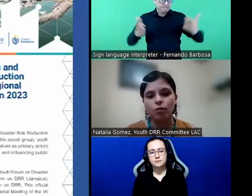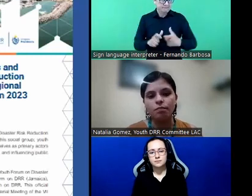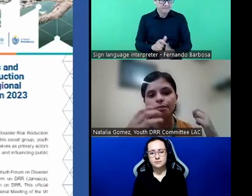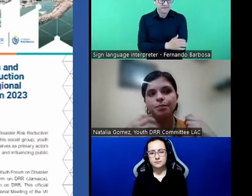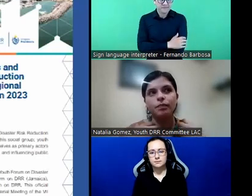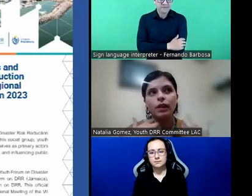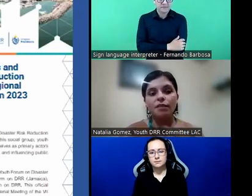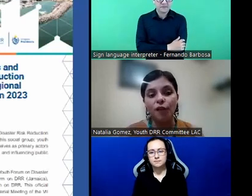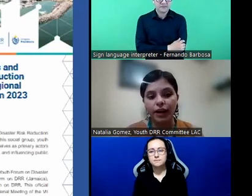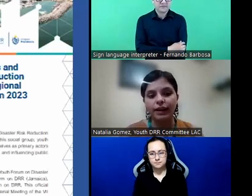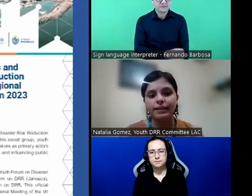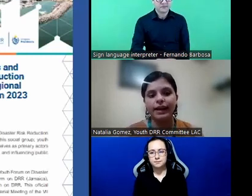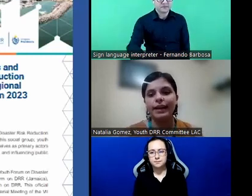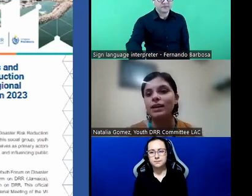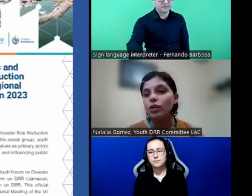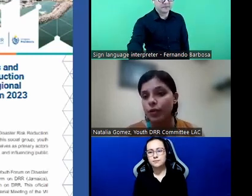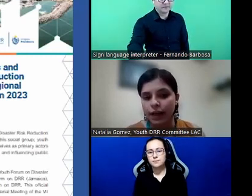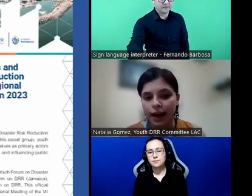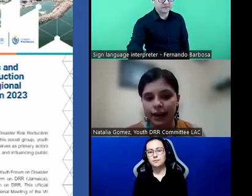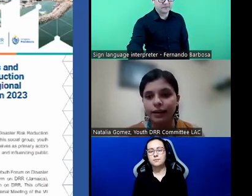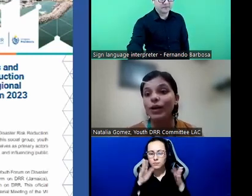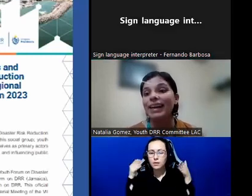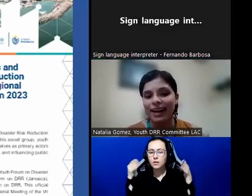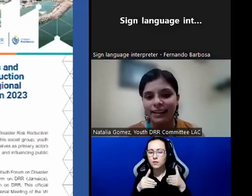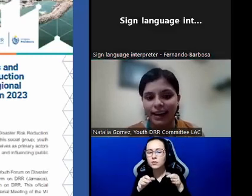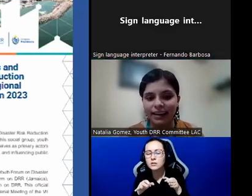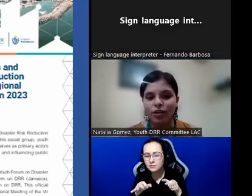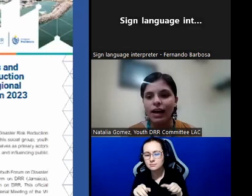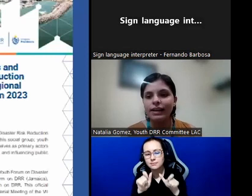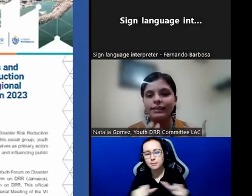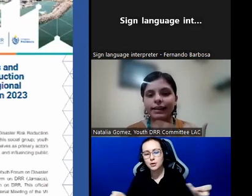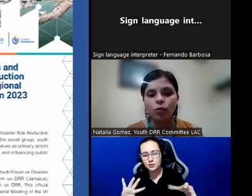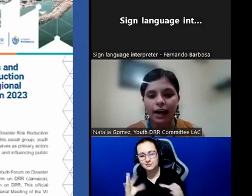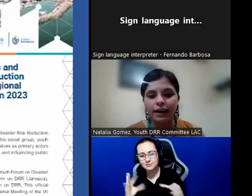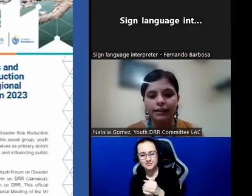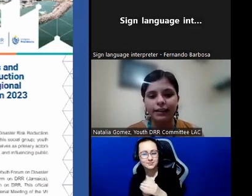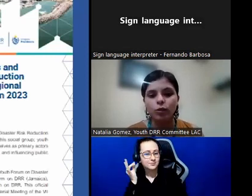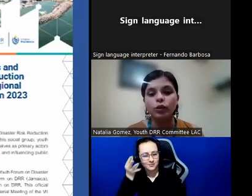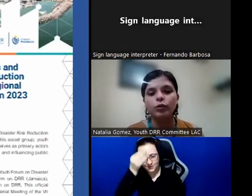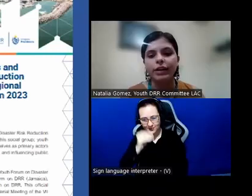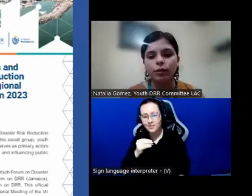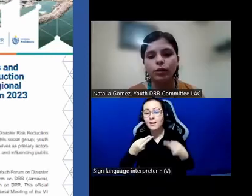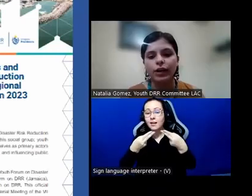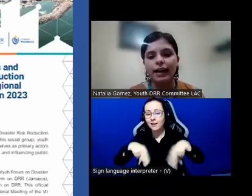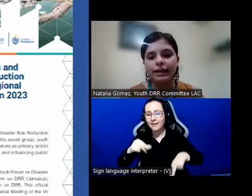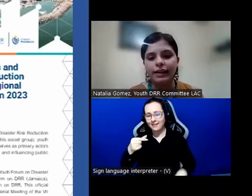reduction strategies under a gender inclusion, gender equality